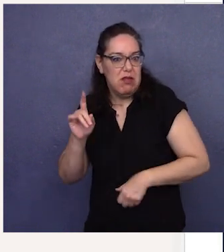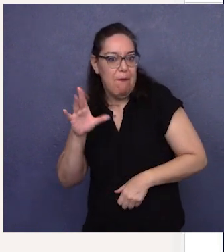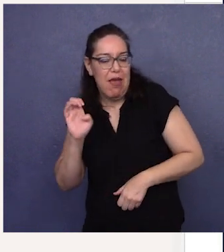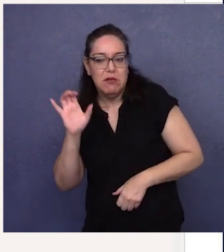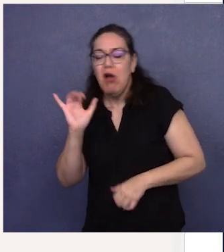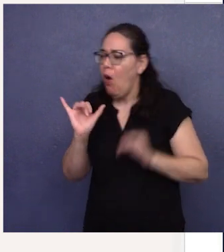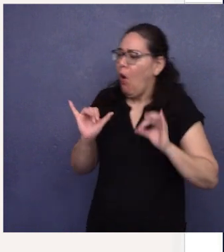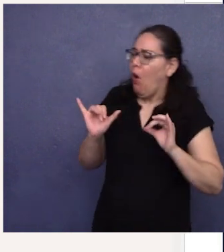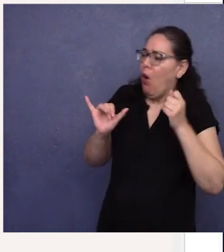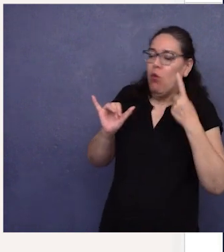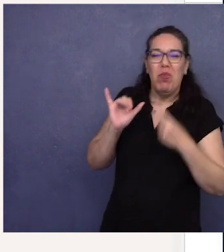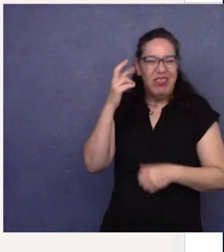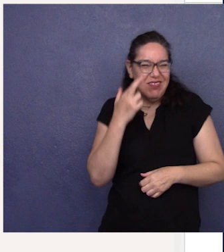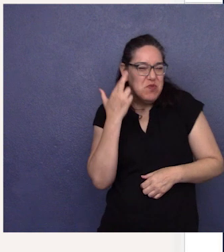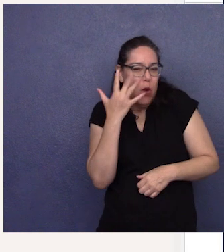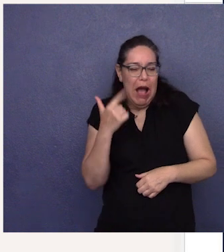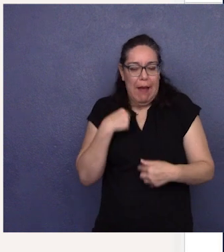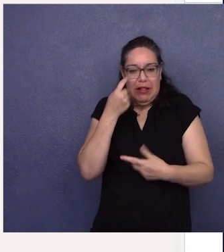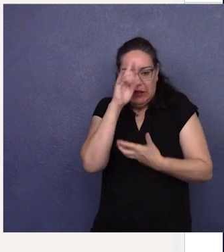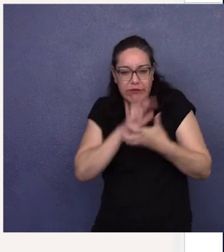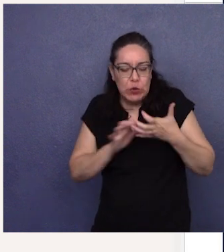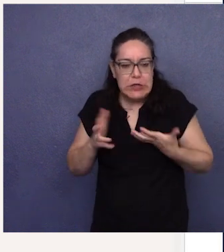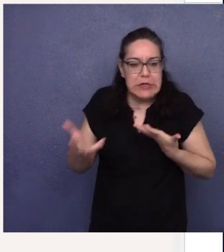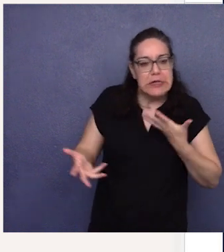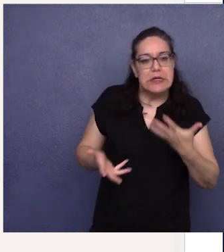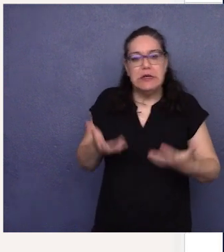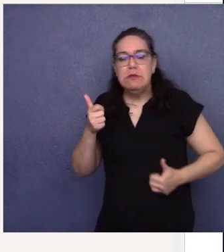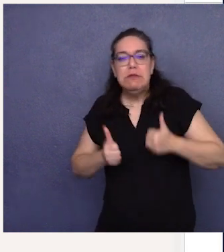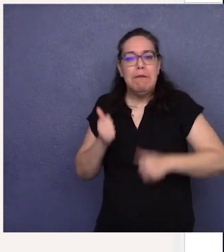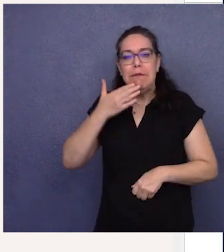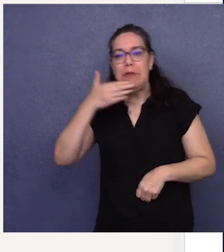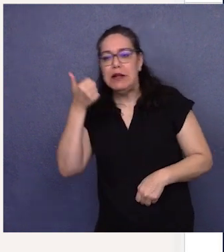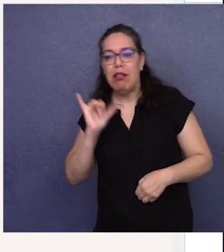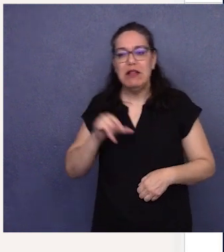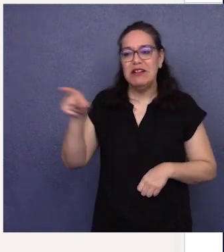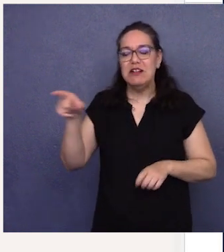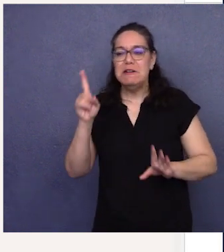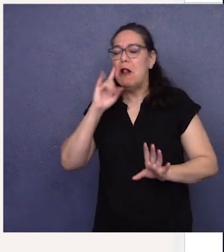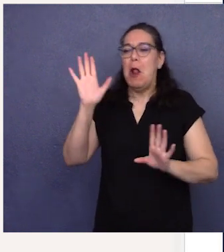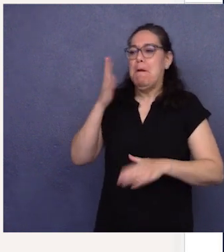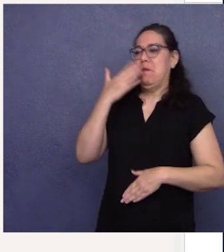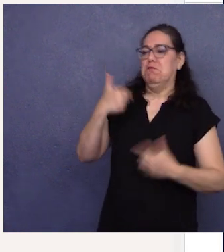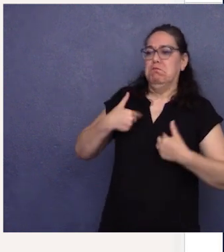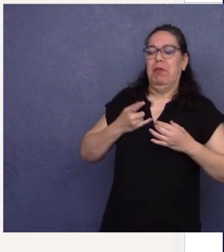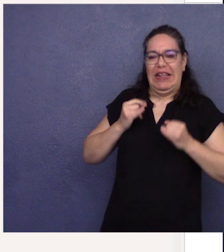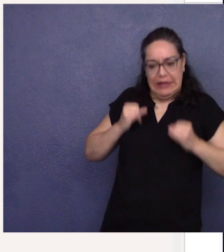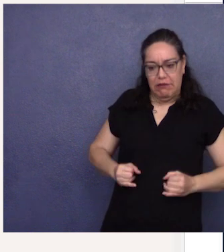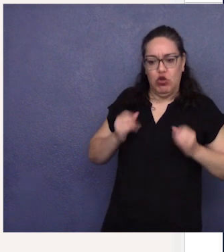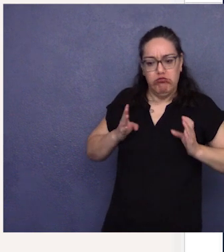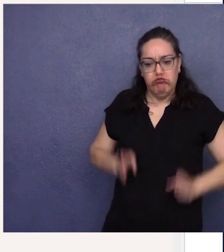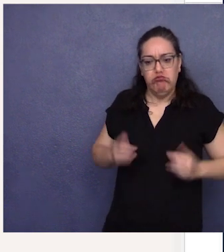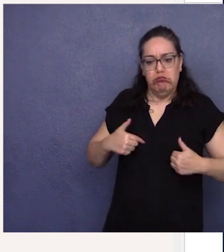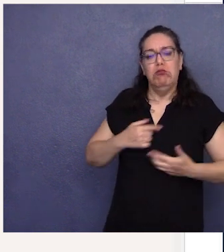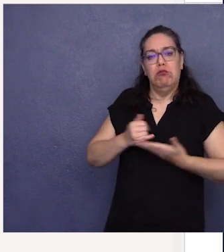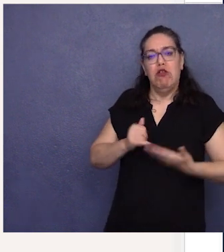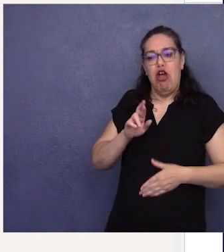I was like, I don't know if this is like what's the best, but then yeah, I think it'll just be better as an individual artist, and then just maybe use that